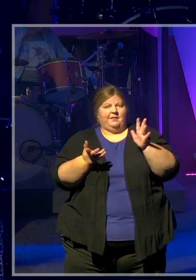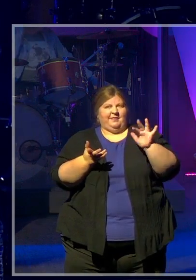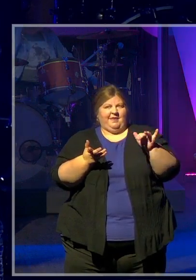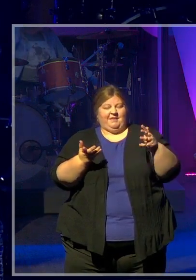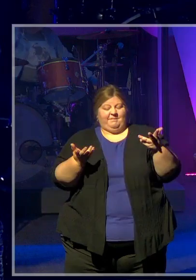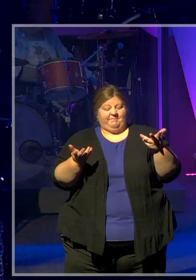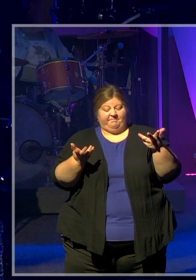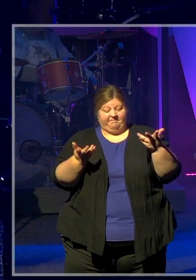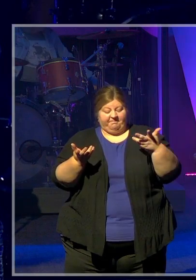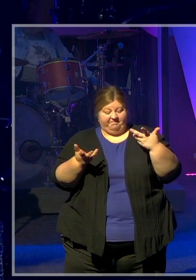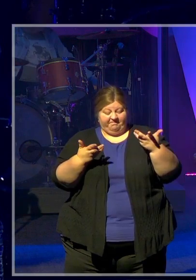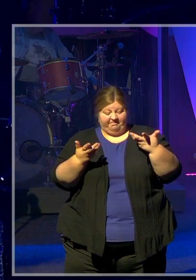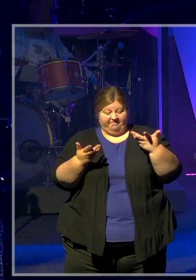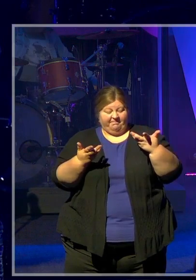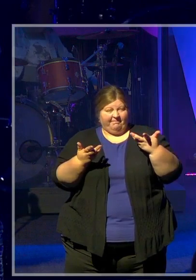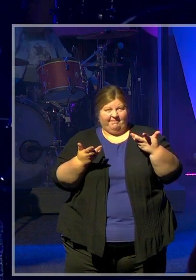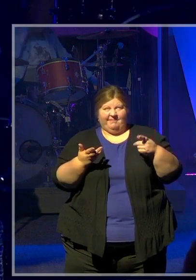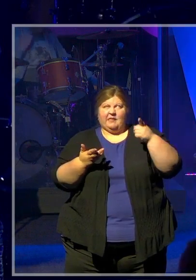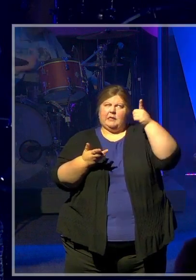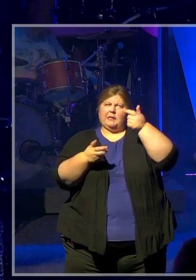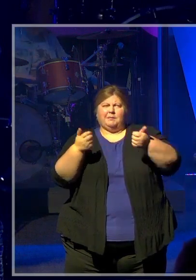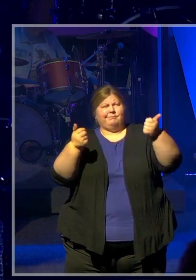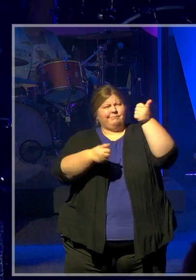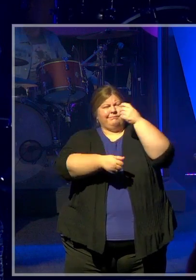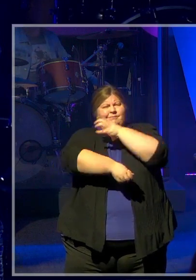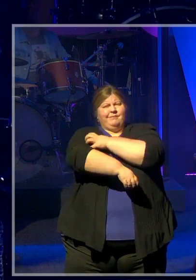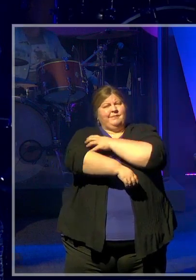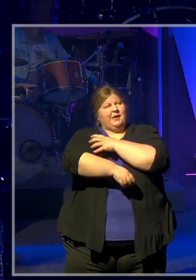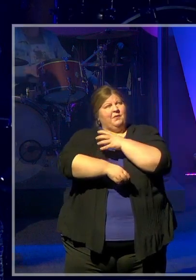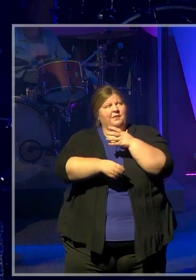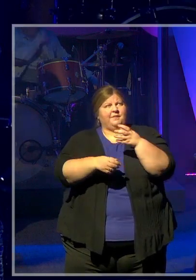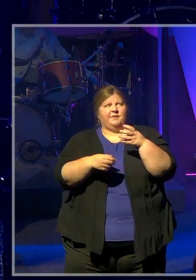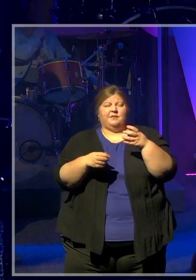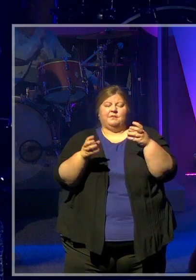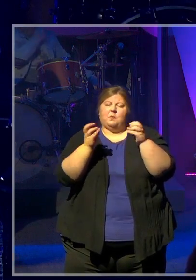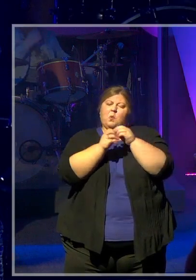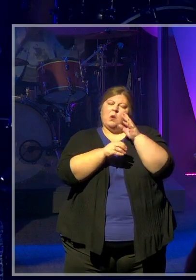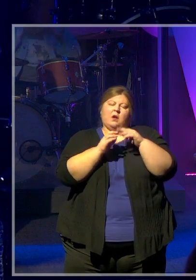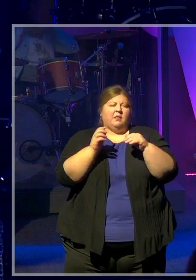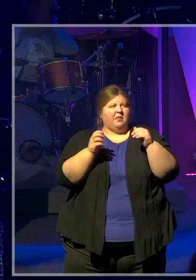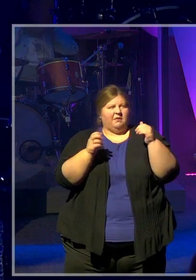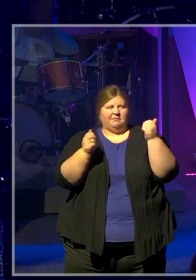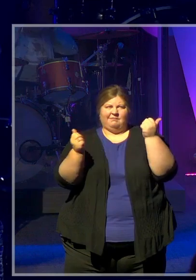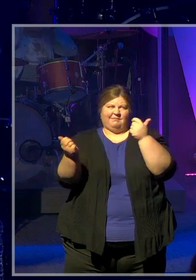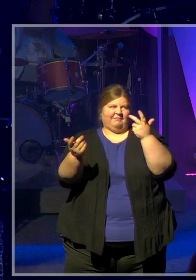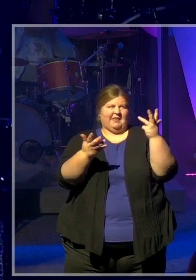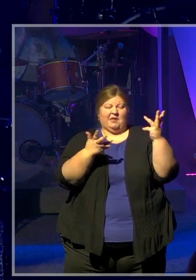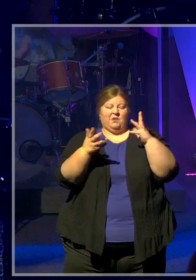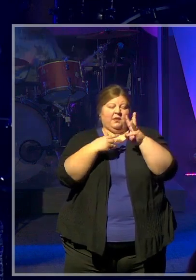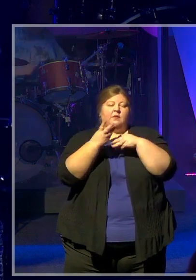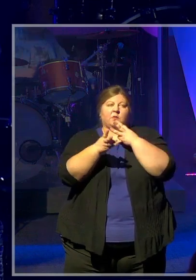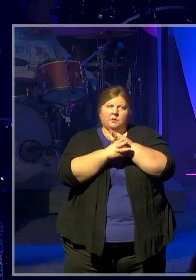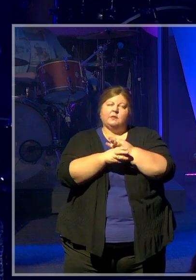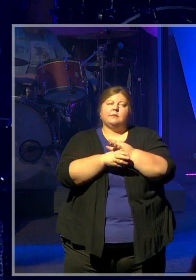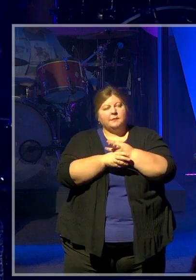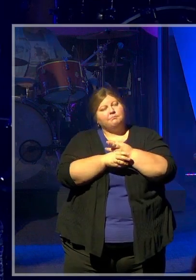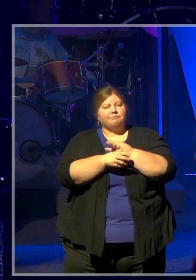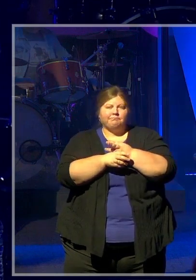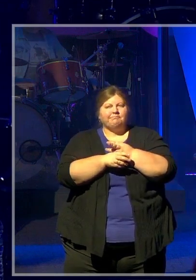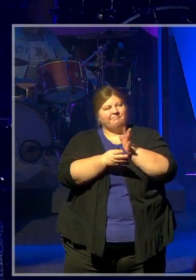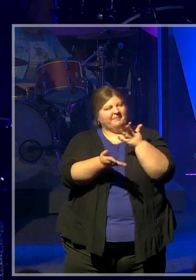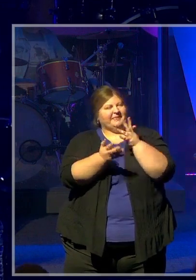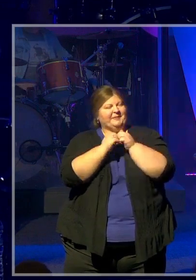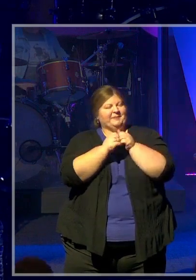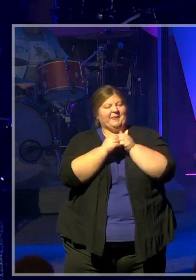that he is so much more powerful than anything or anyone else in this world. So let's sing this